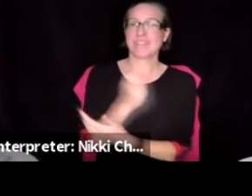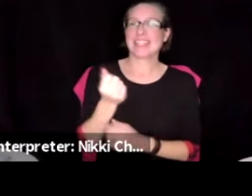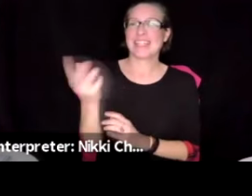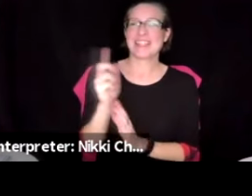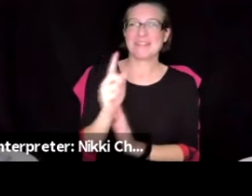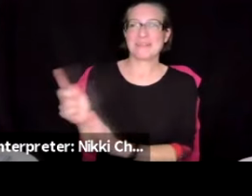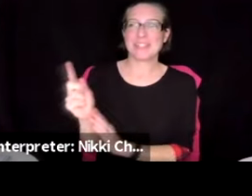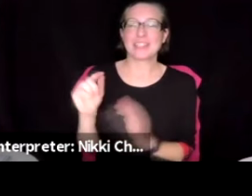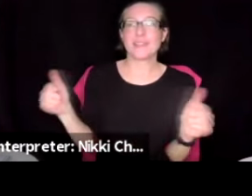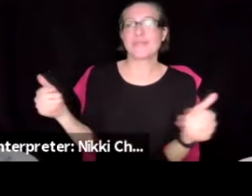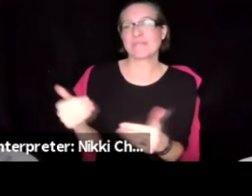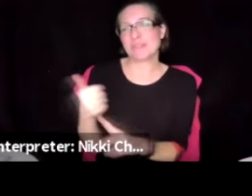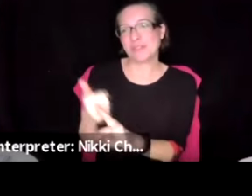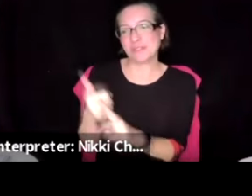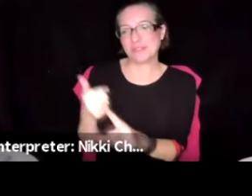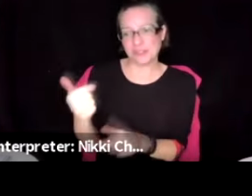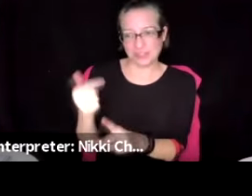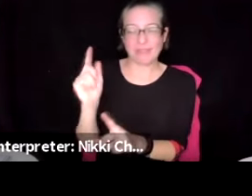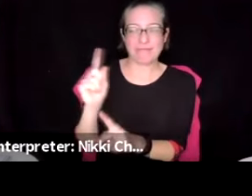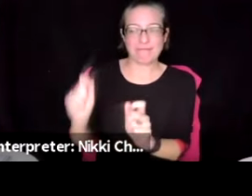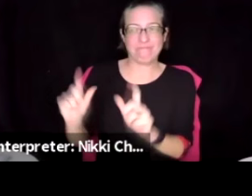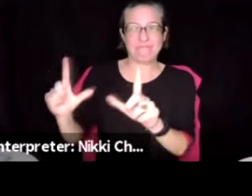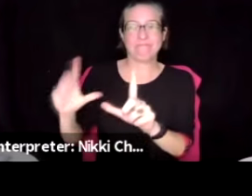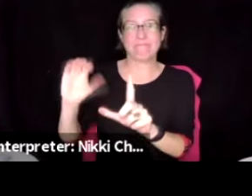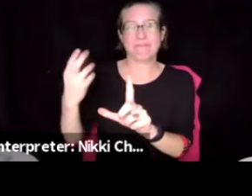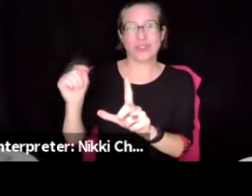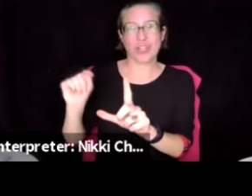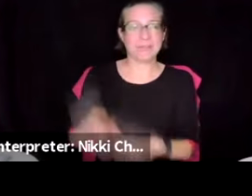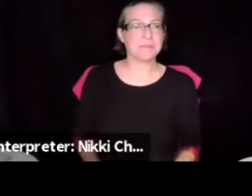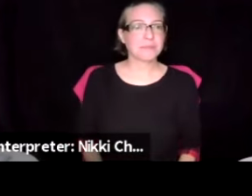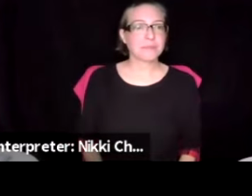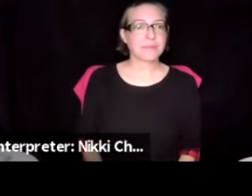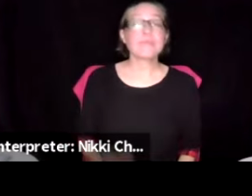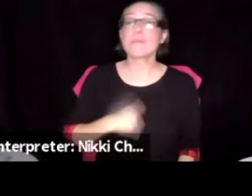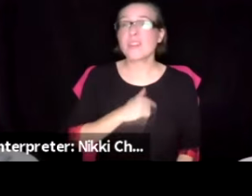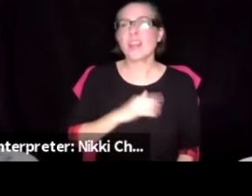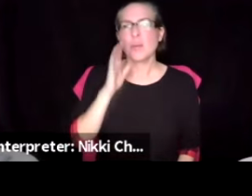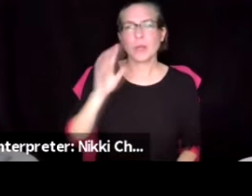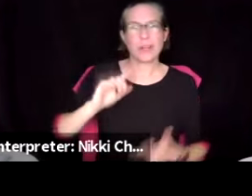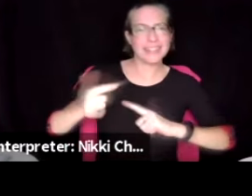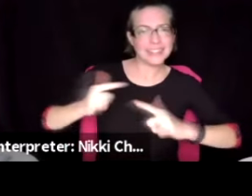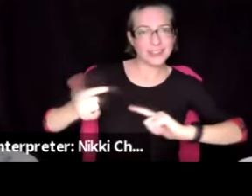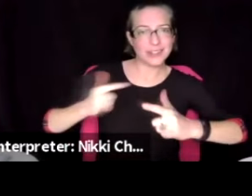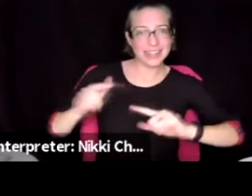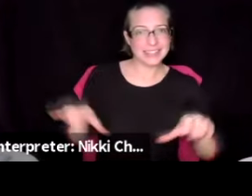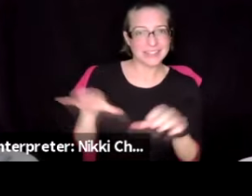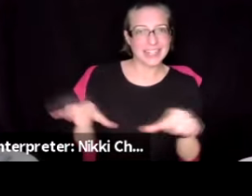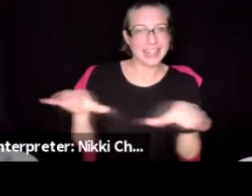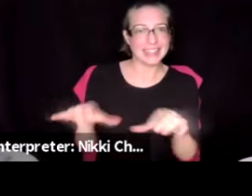introduce yourself in the chat box. We're going to be doing some more interactive activities together, so you can